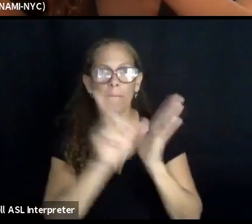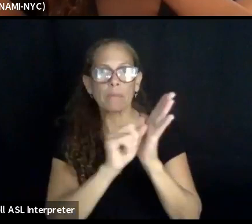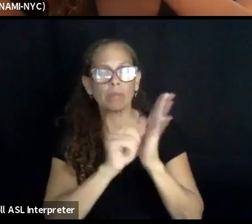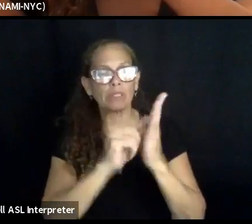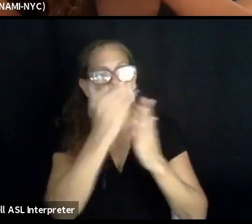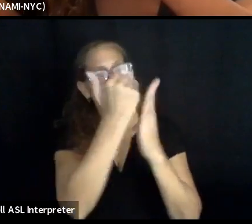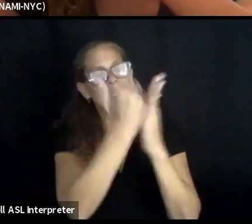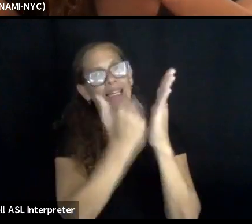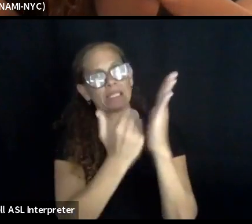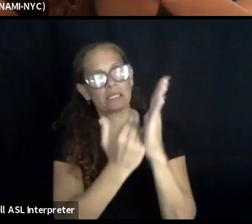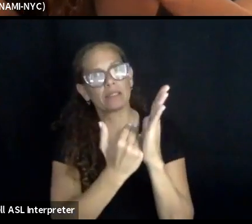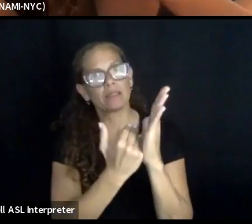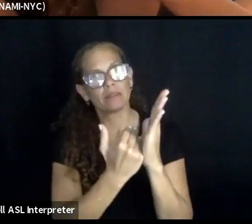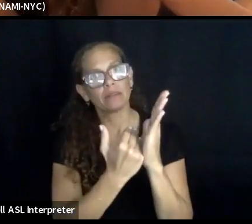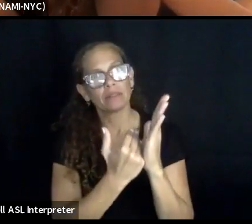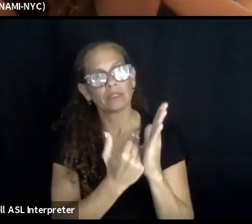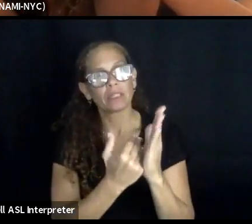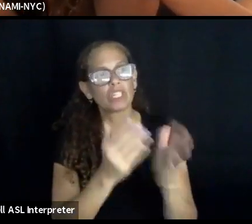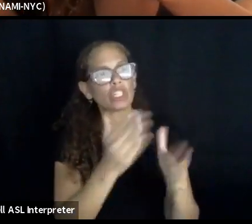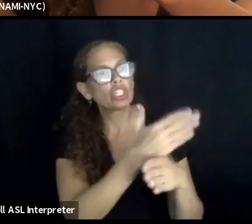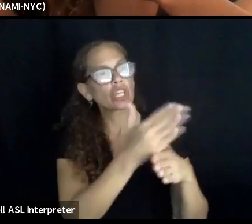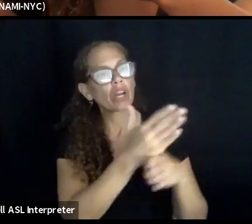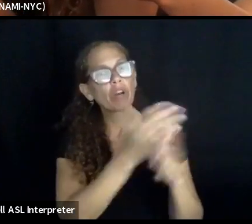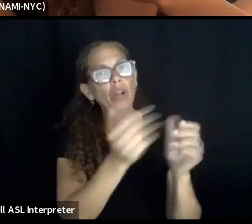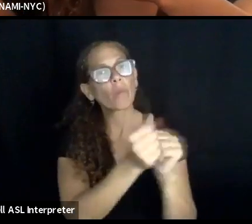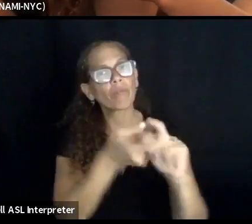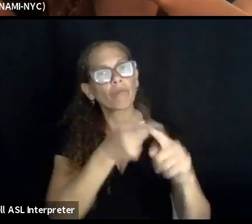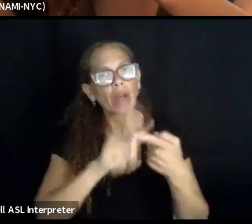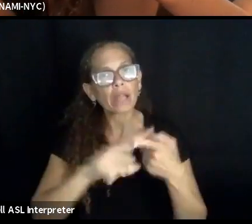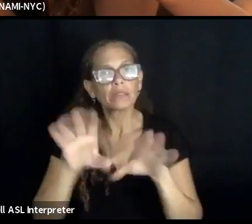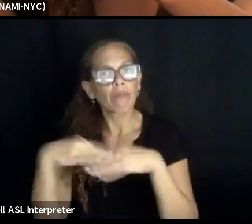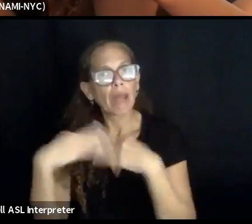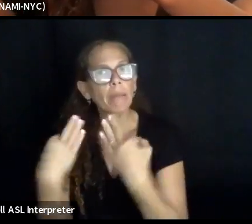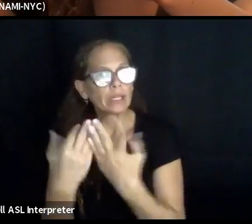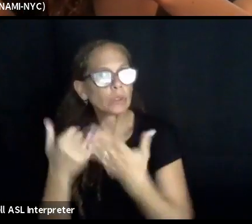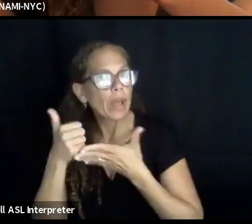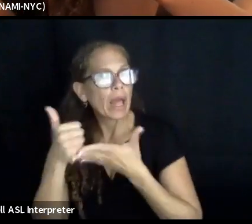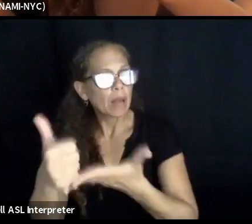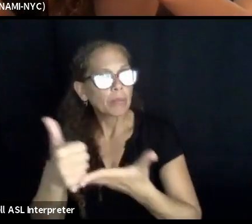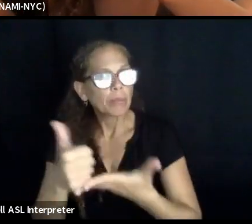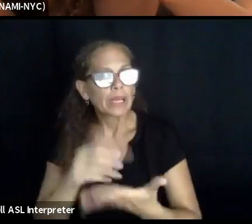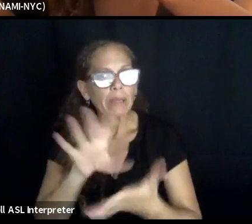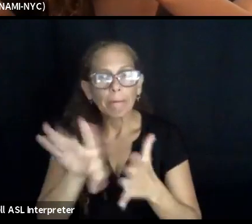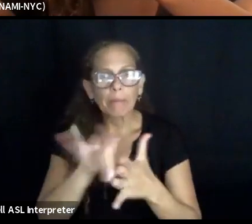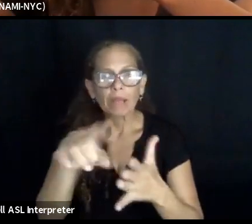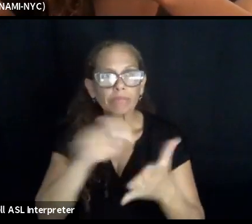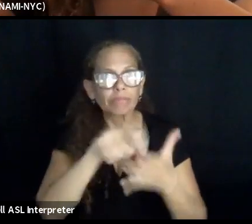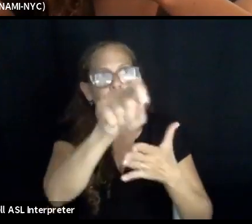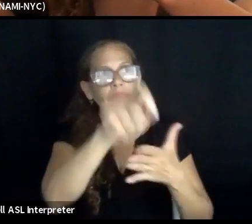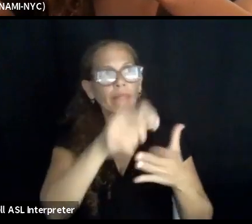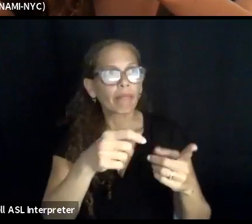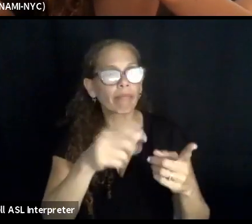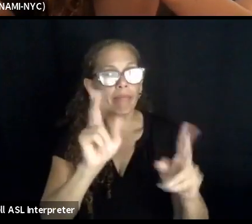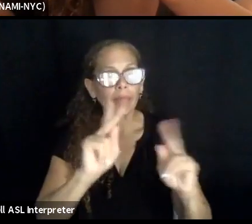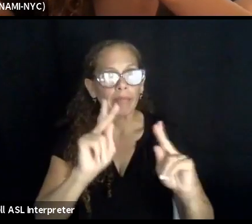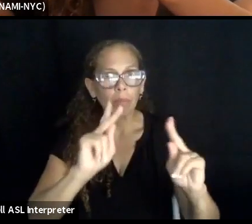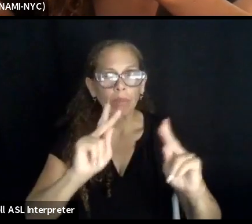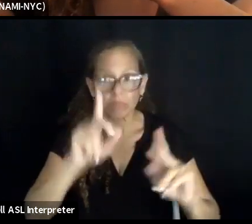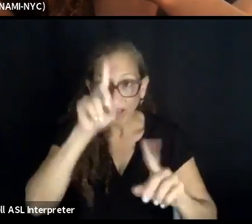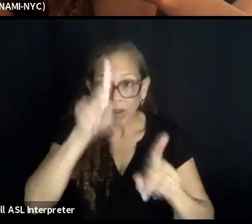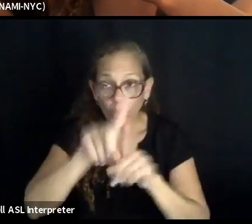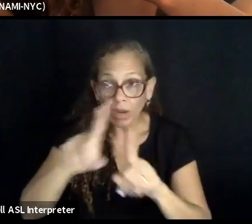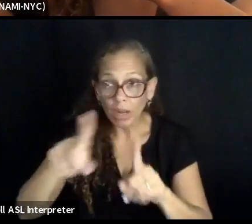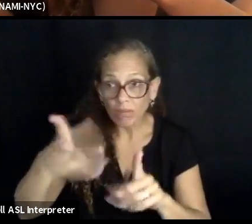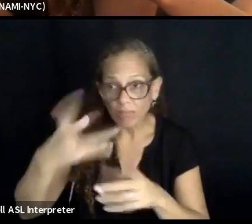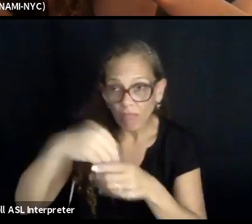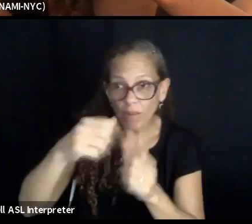and sharing that with close friends and family can be extremely helpful. And to just be able to kind of pick one off and have people be in agreement that they would partake